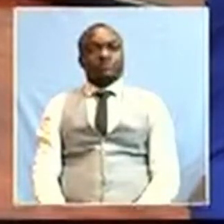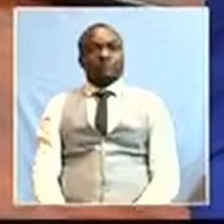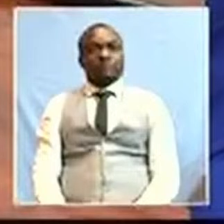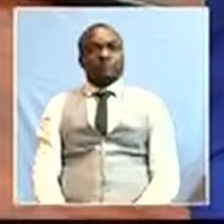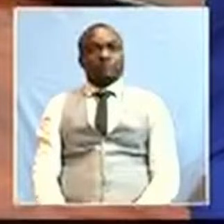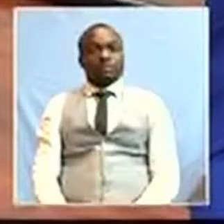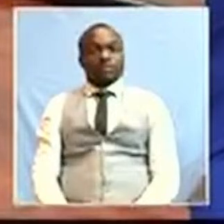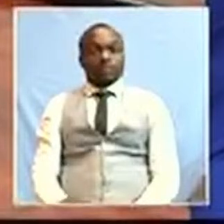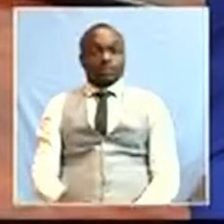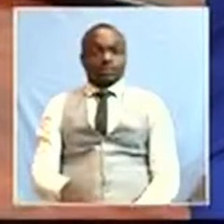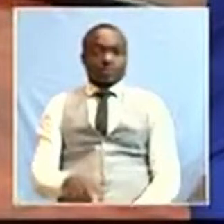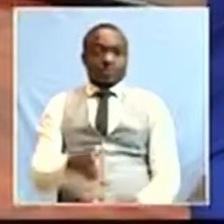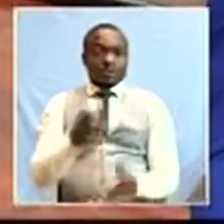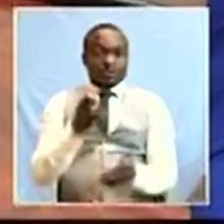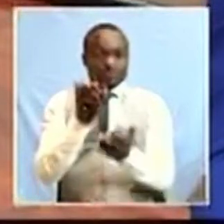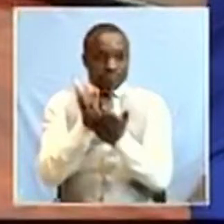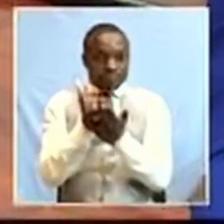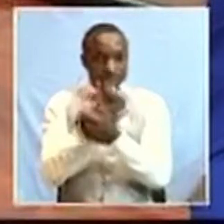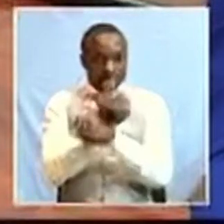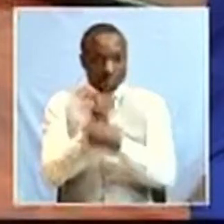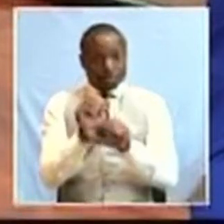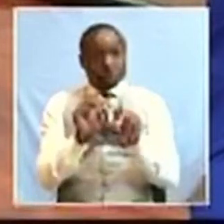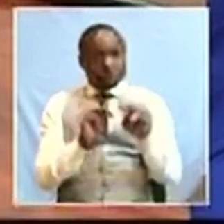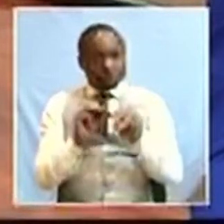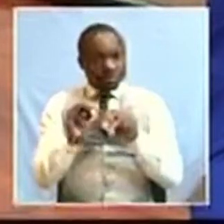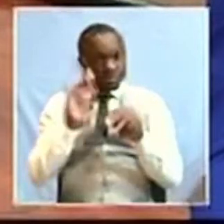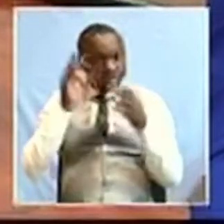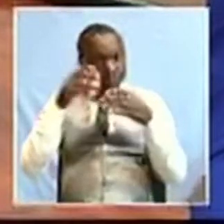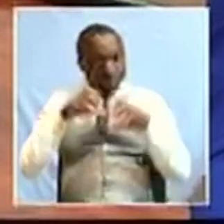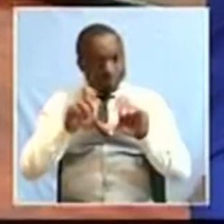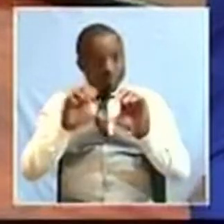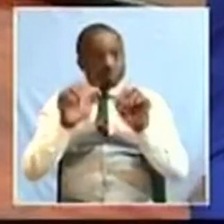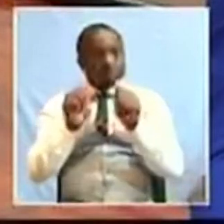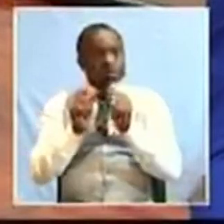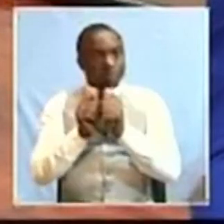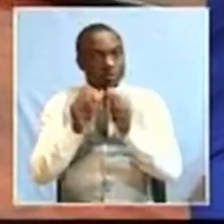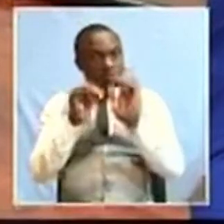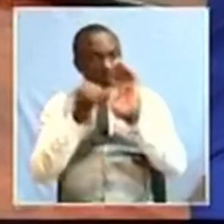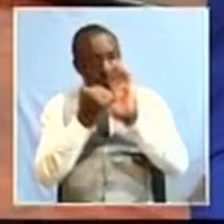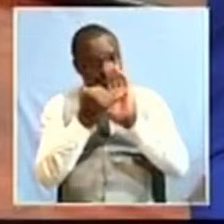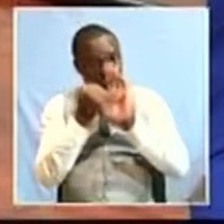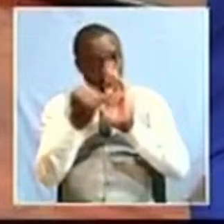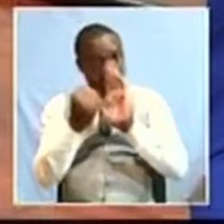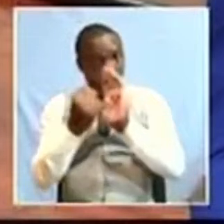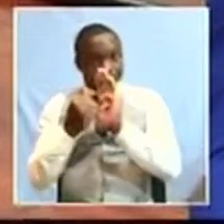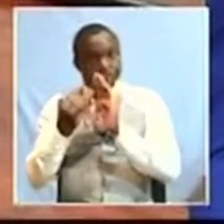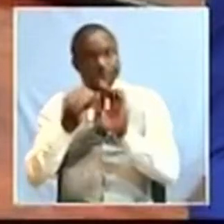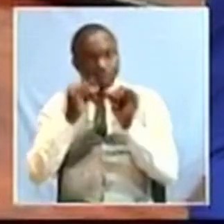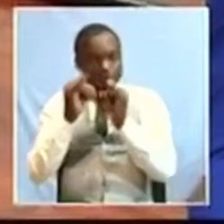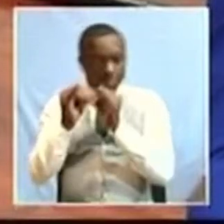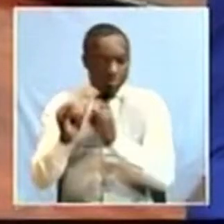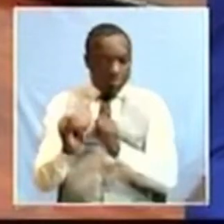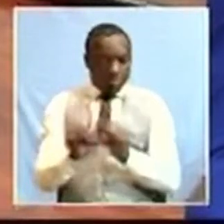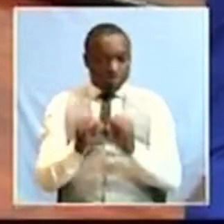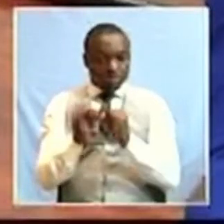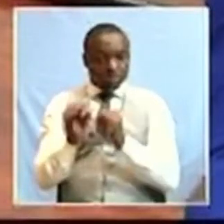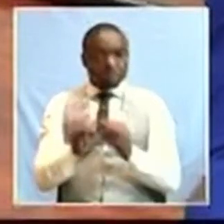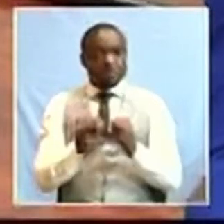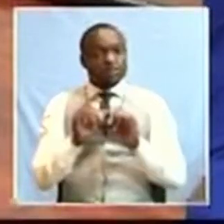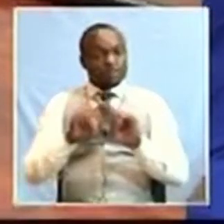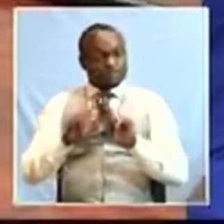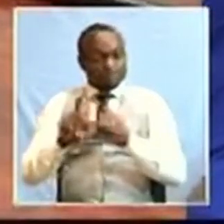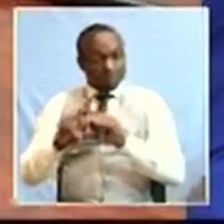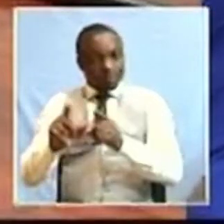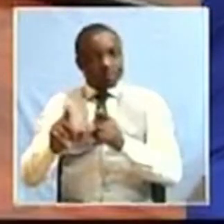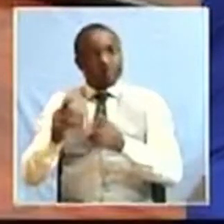Remedial measures. Management will continue with the identification and implementation of robust